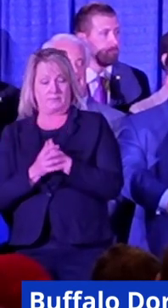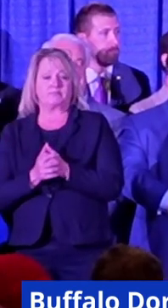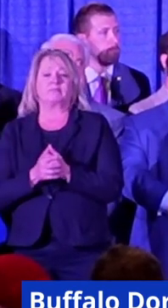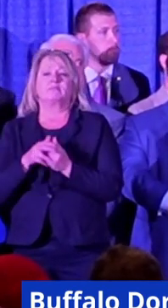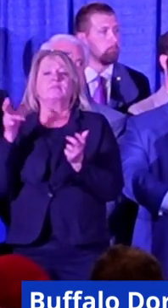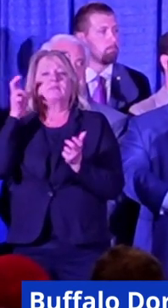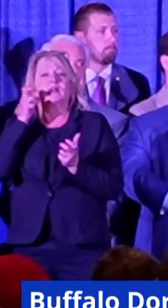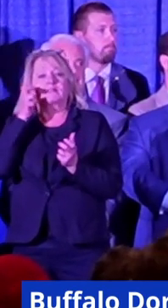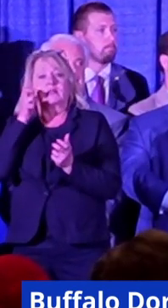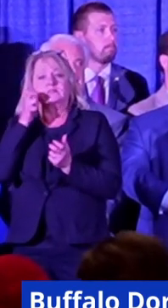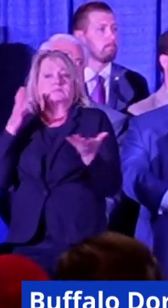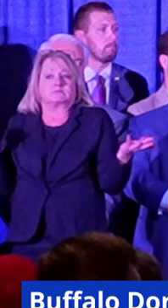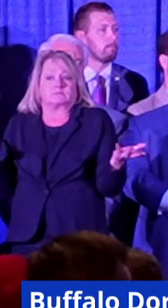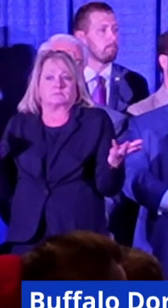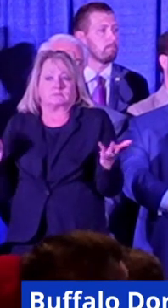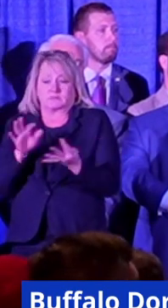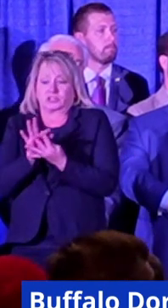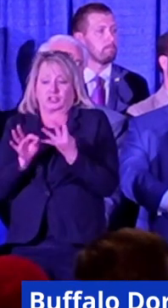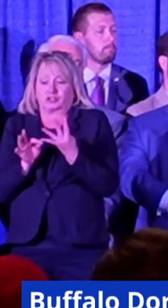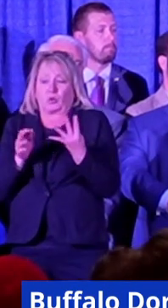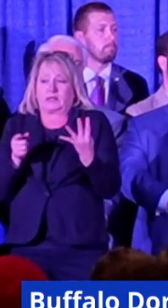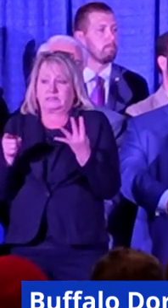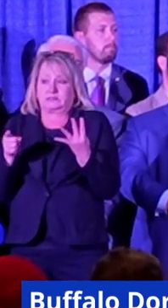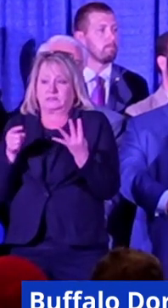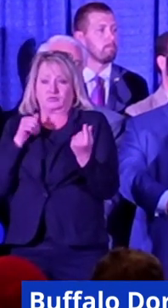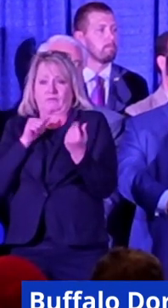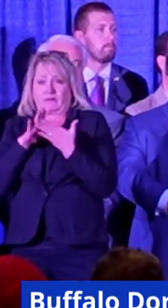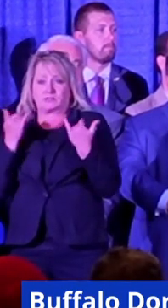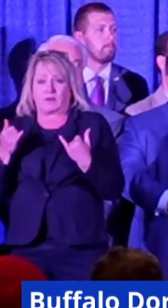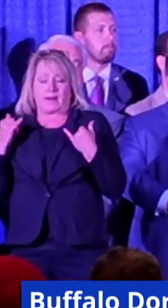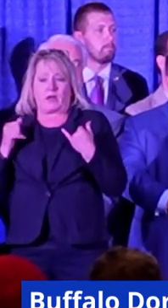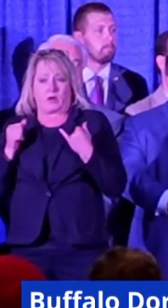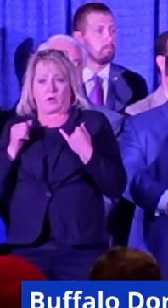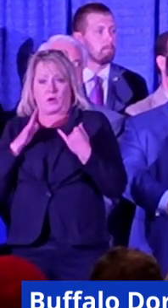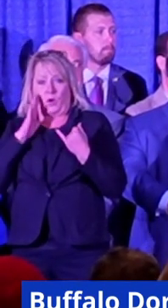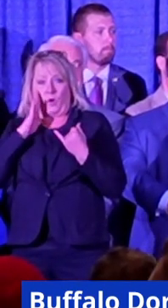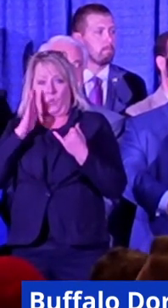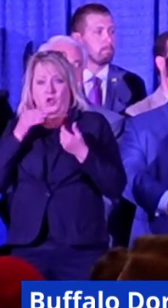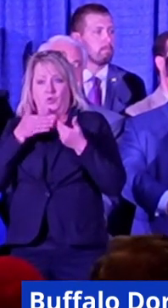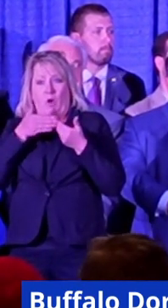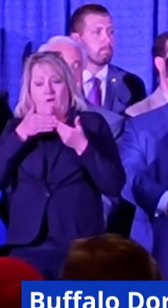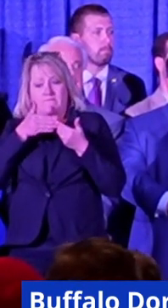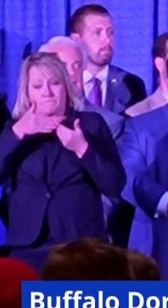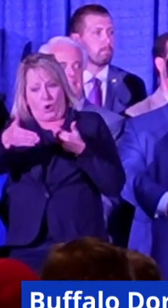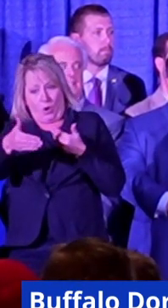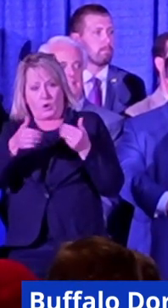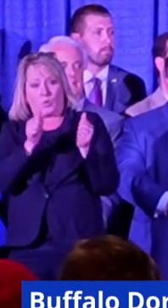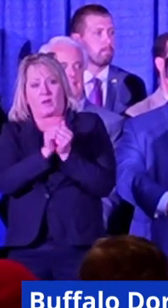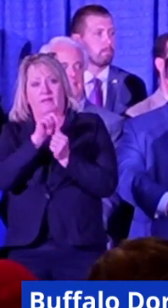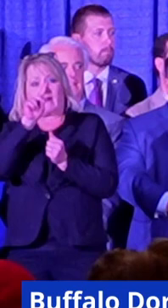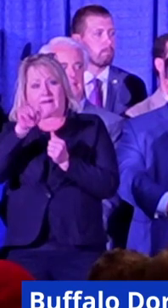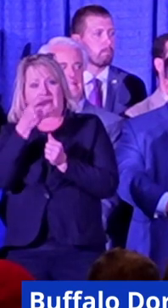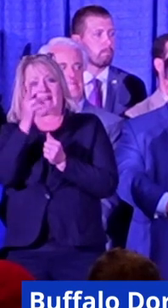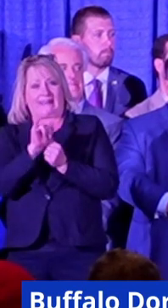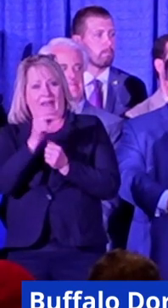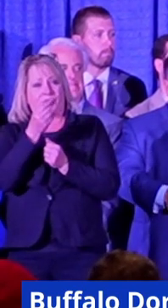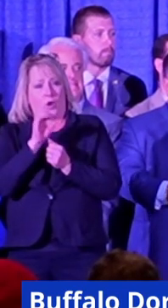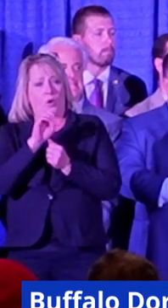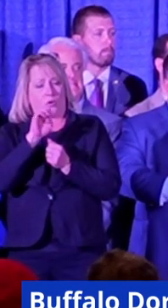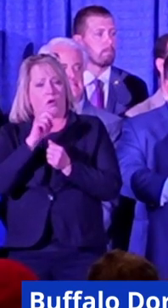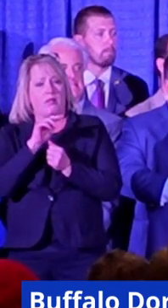So this is a choice. This is a choice to be fixed. Are we going to go forward with Kathy Hochul?